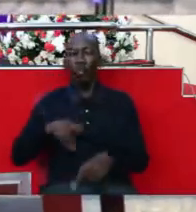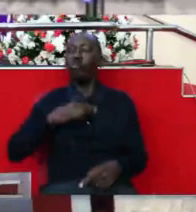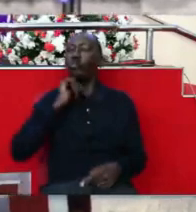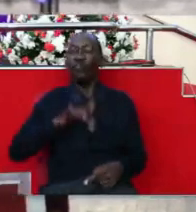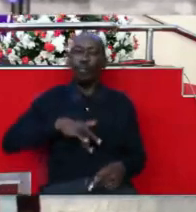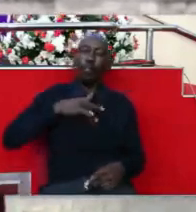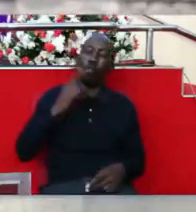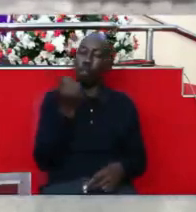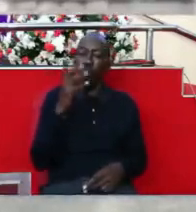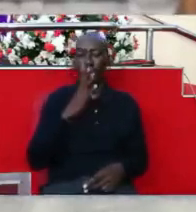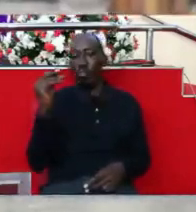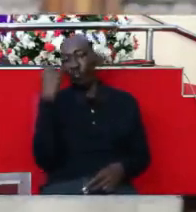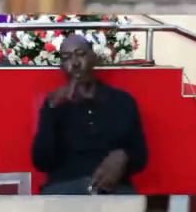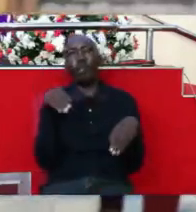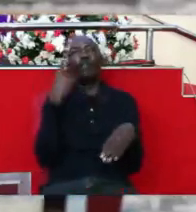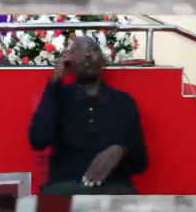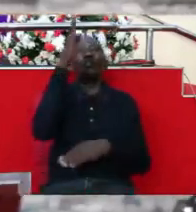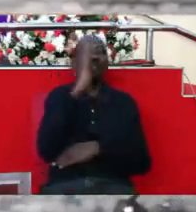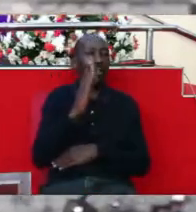I am only going it for God.